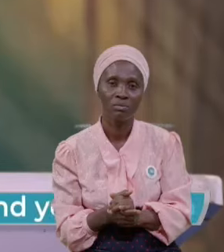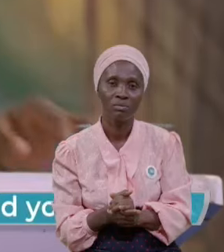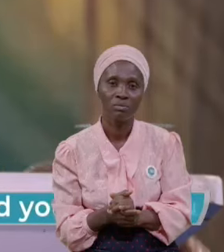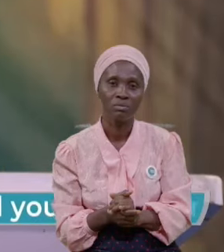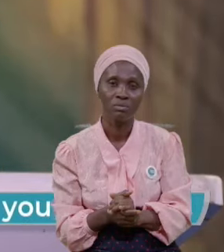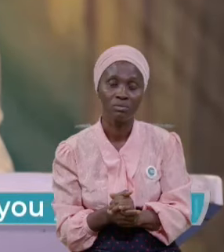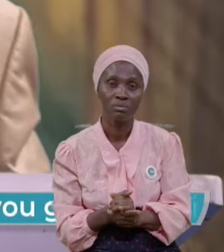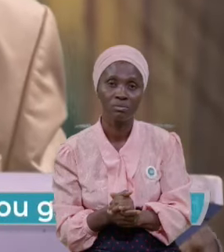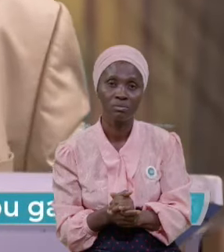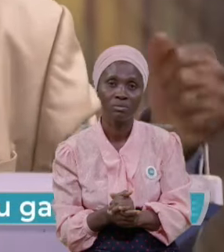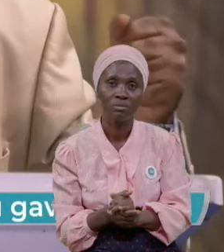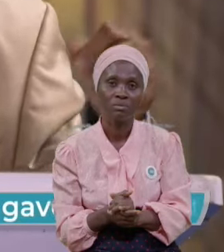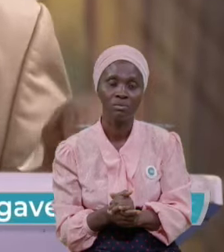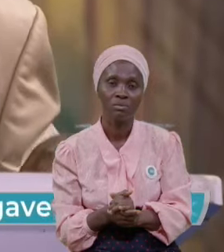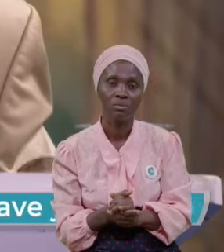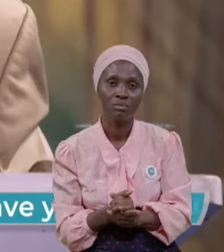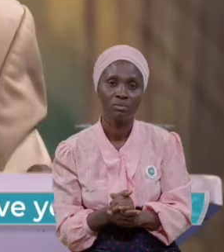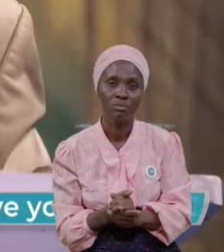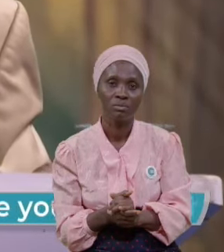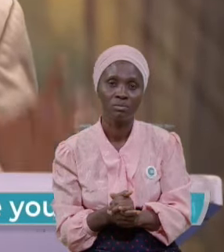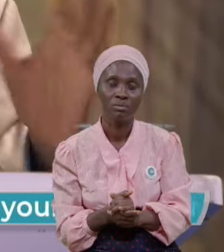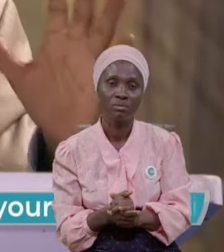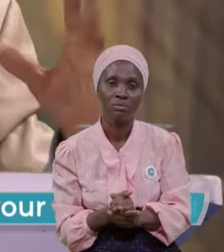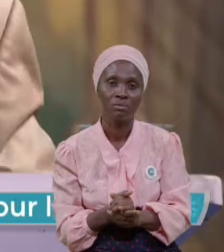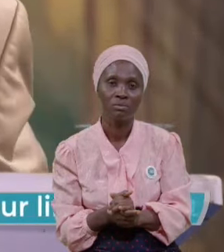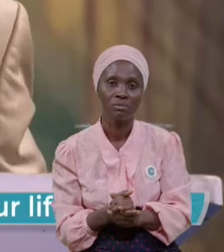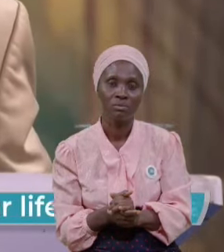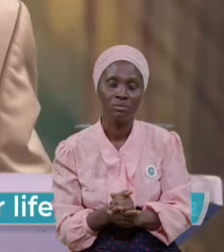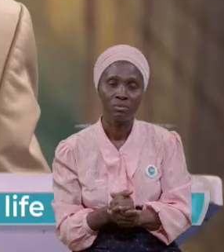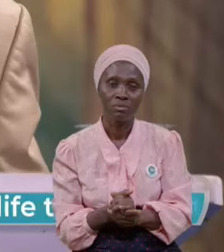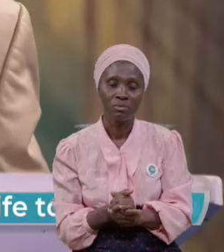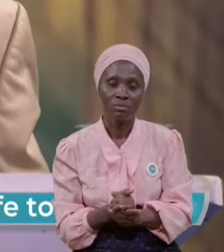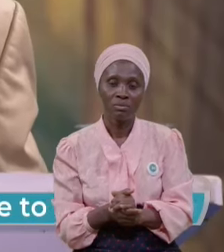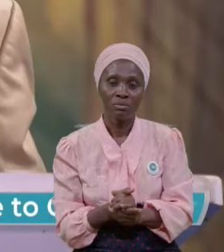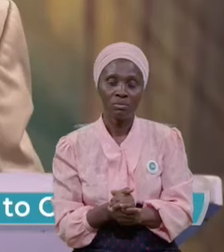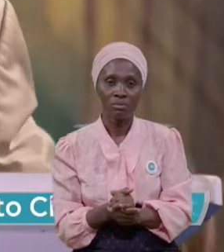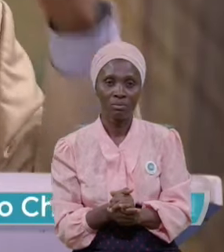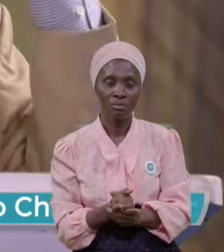Actual Christian, actual believer, actual child of God.